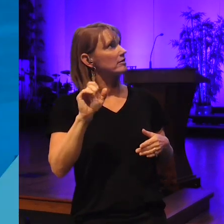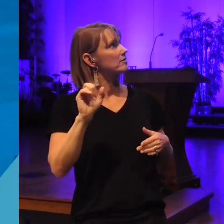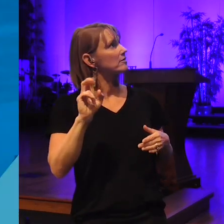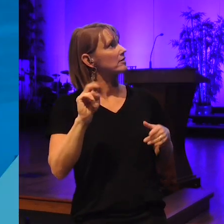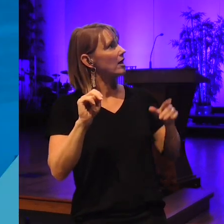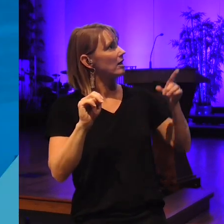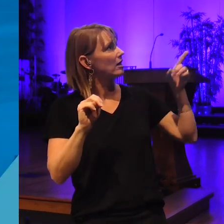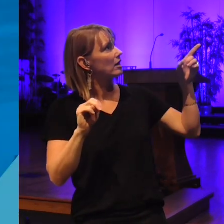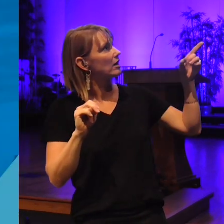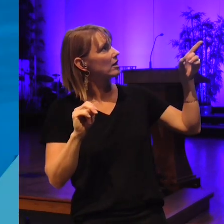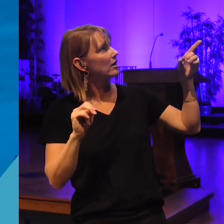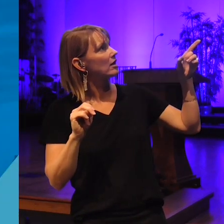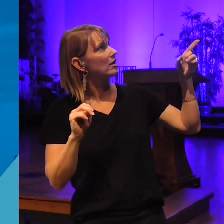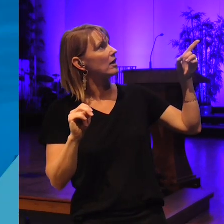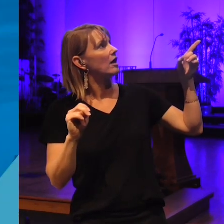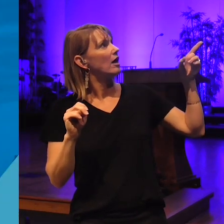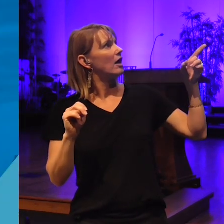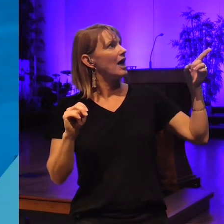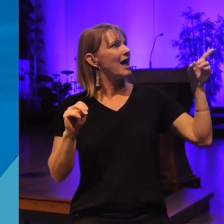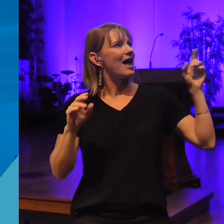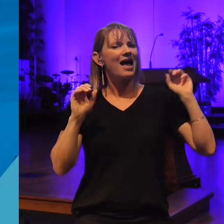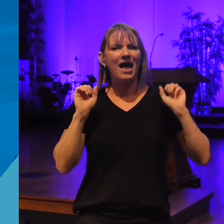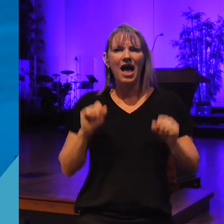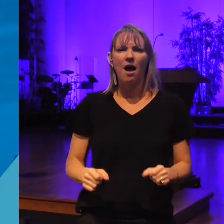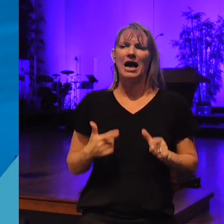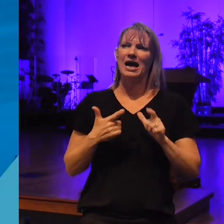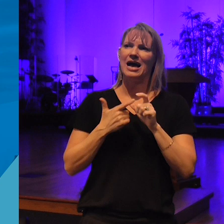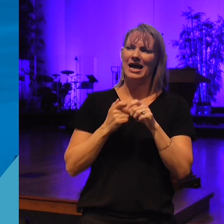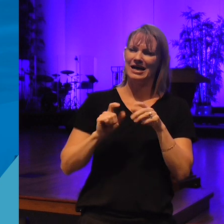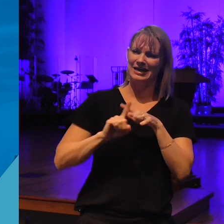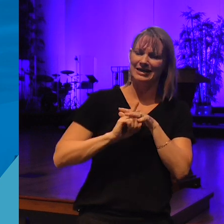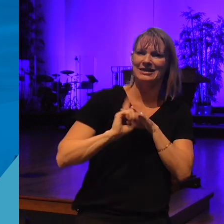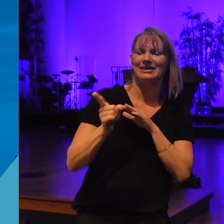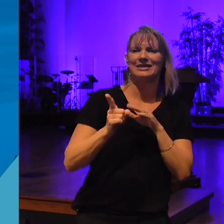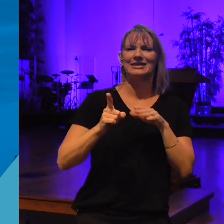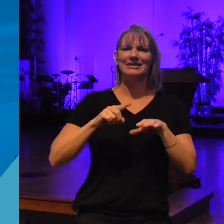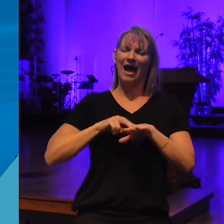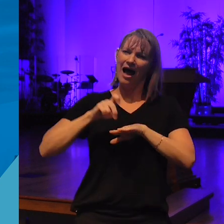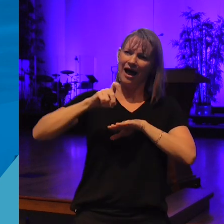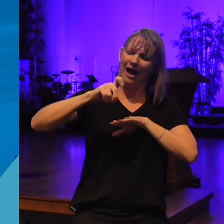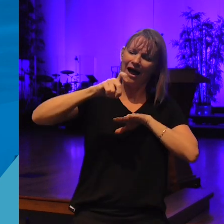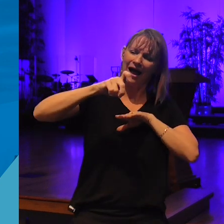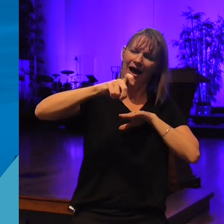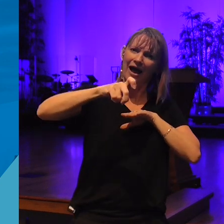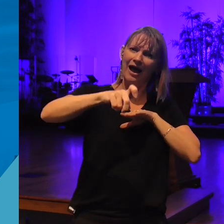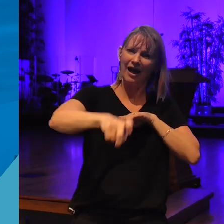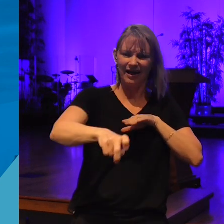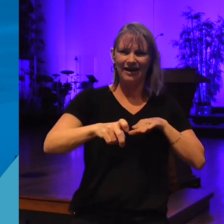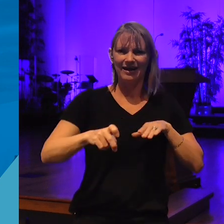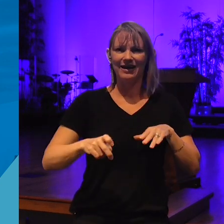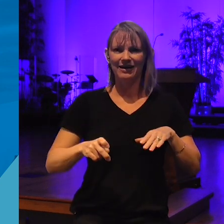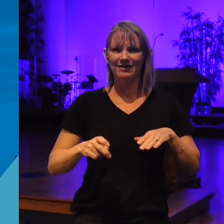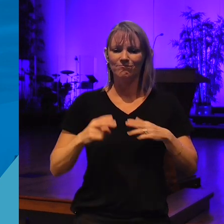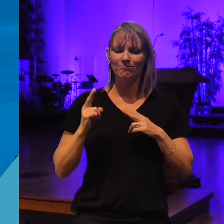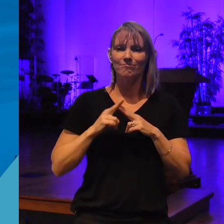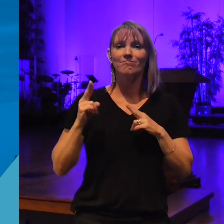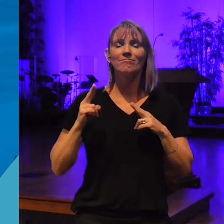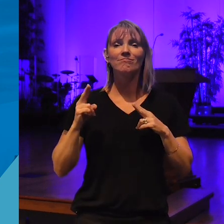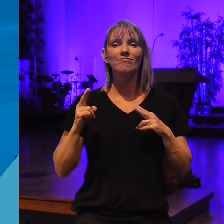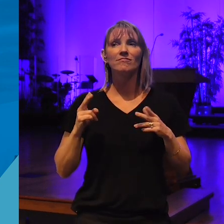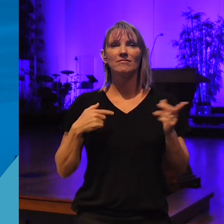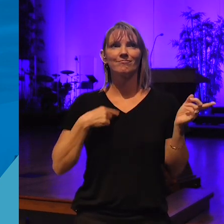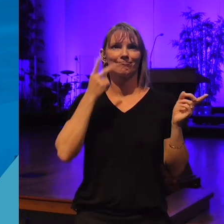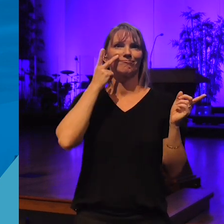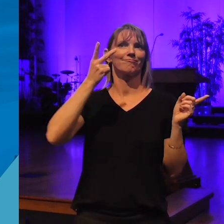and effects, being able to sprint and to move and jump as high as possible. I remember